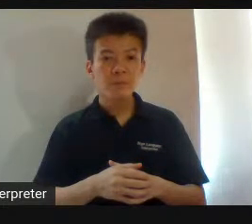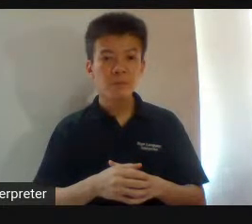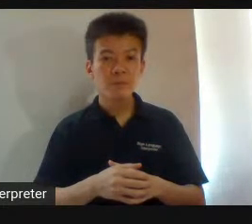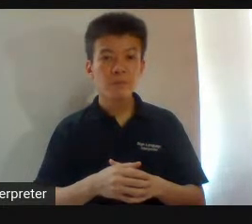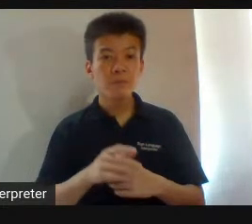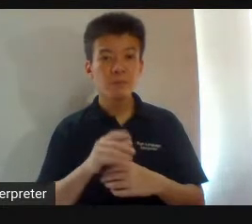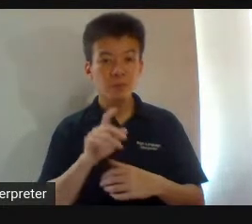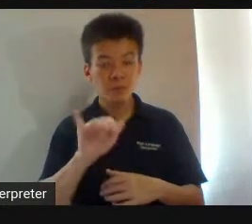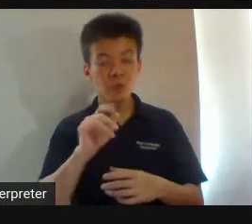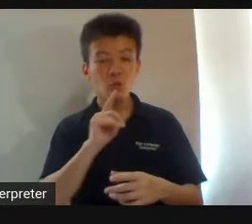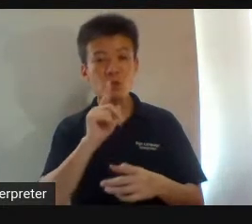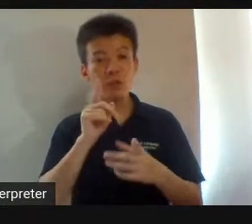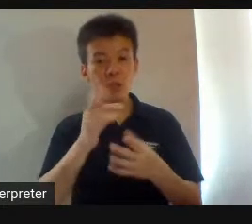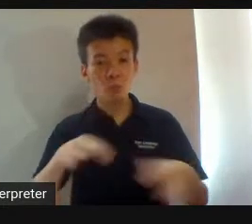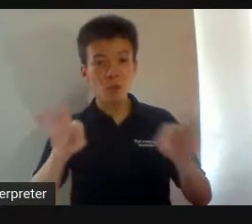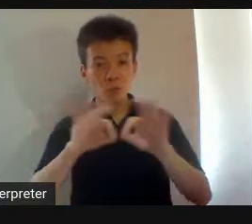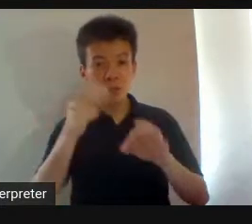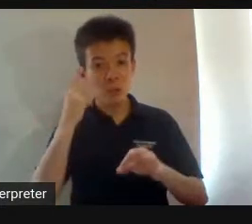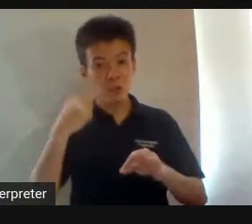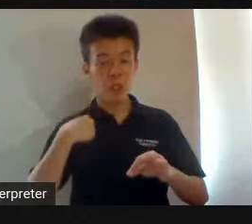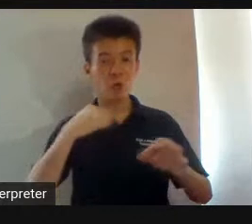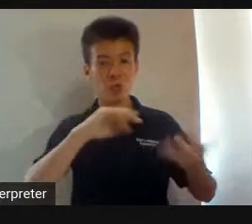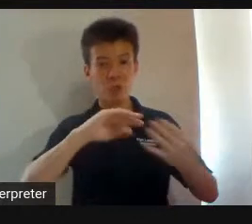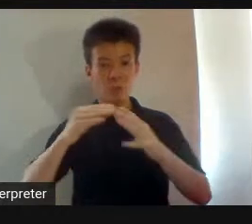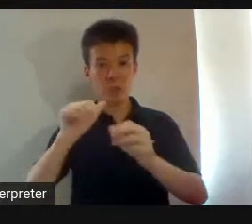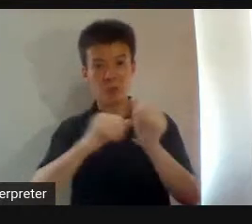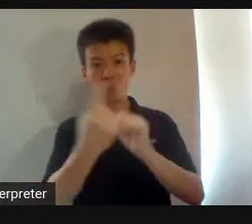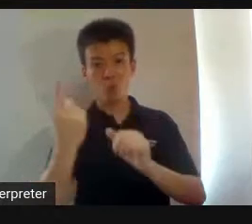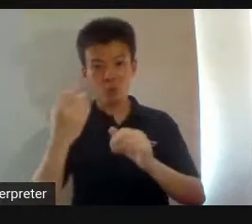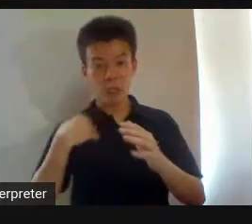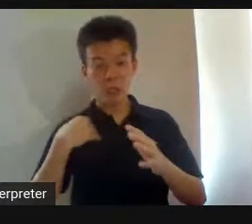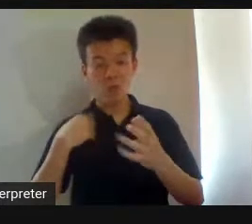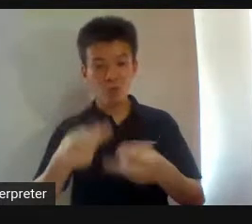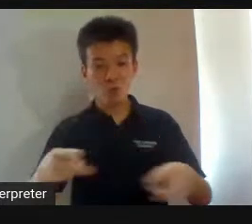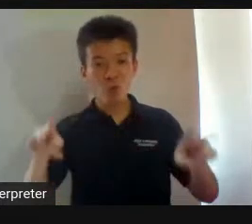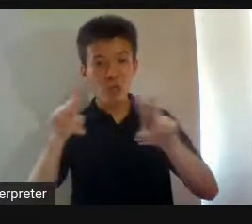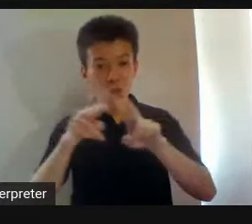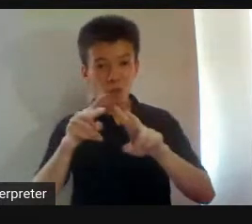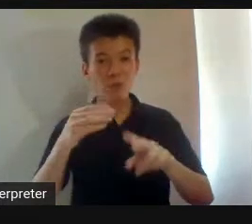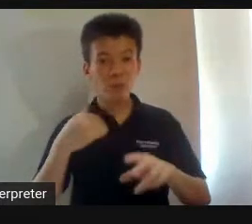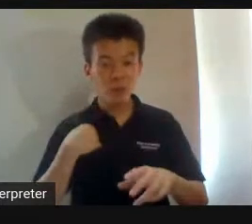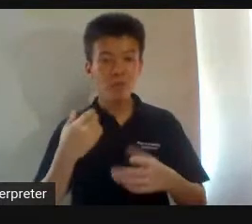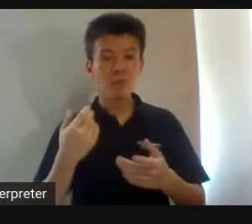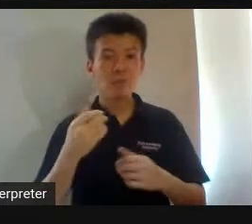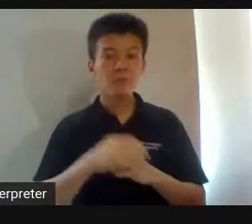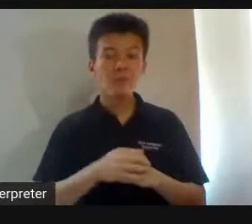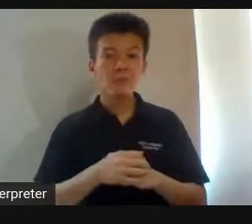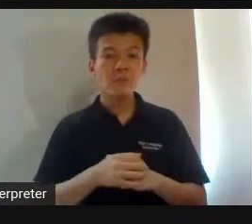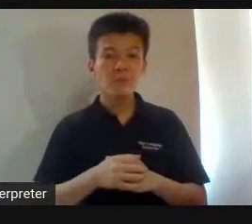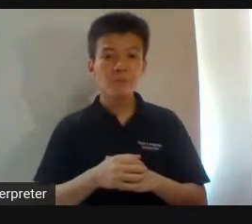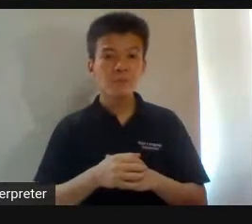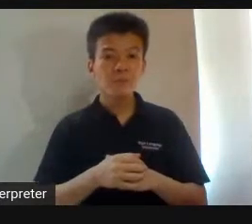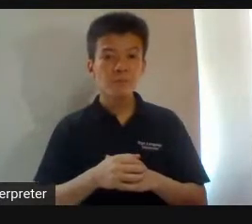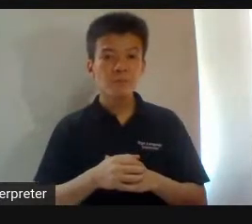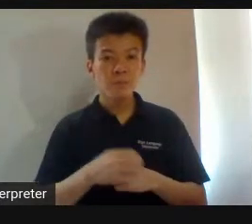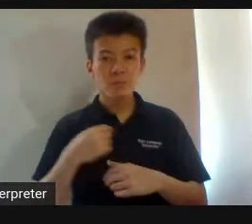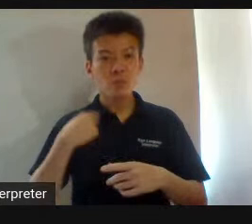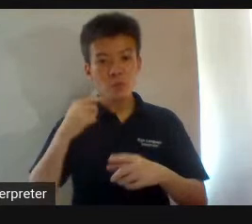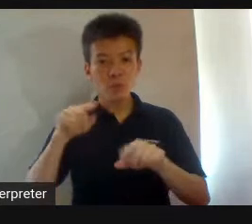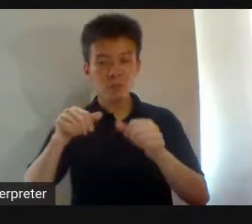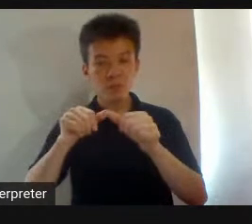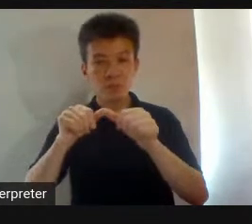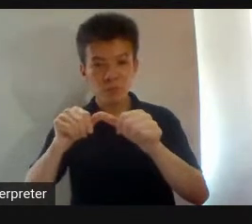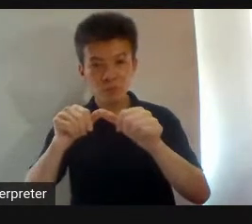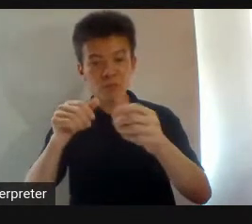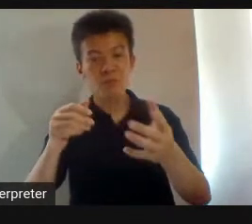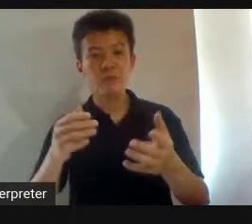it's really important that we see our community as everyone has value, and they do have value. And I think, we could go on forever, Stephen,